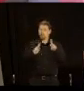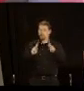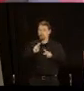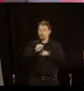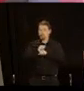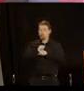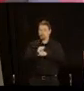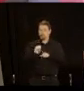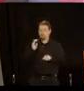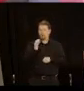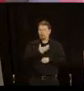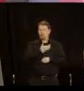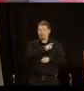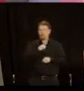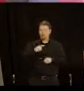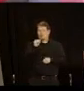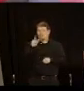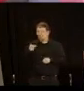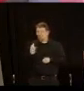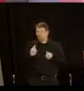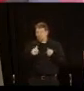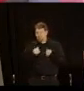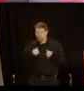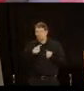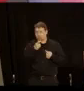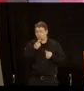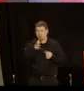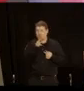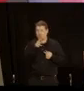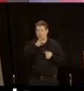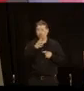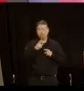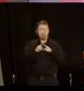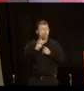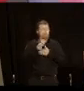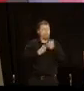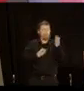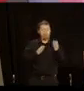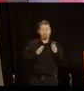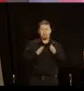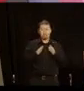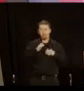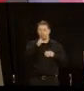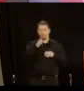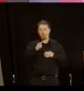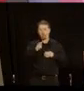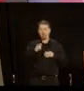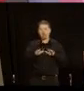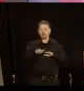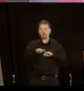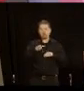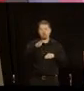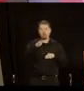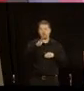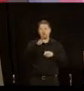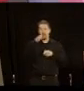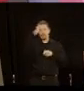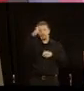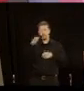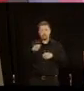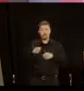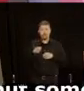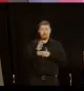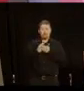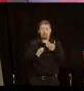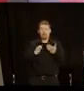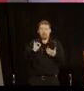not just a parent like me, but some who are step-parents, some who have giant hearts and just step into